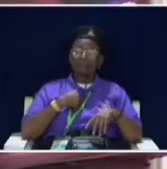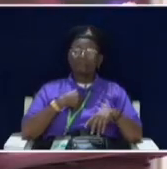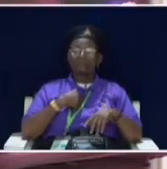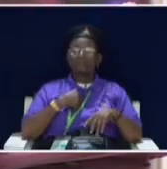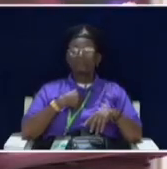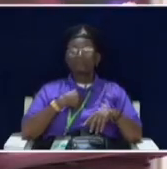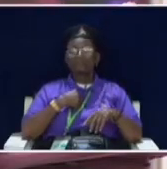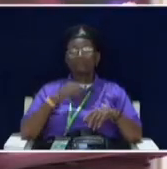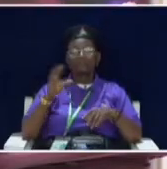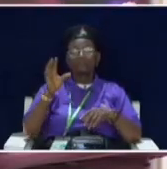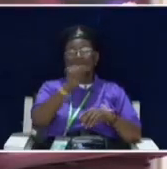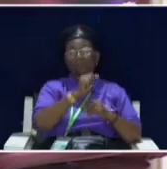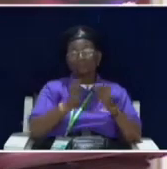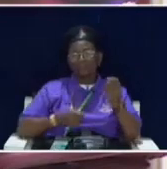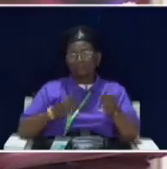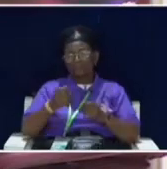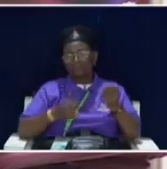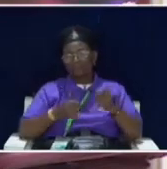Intervene.